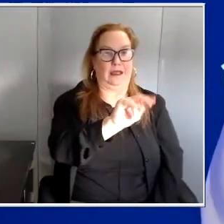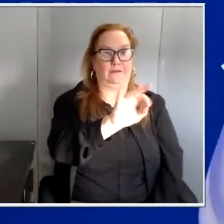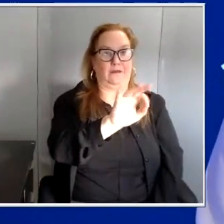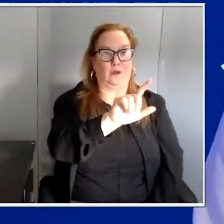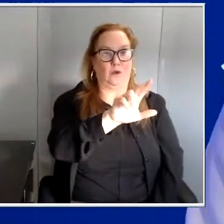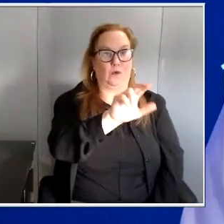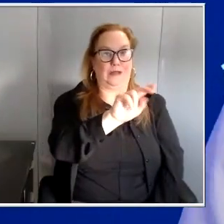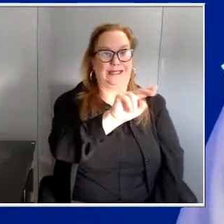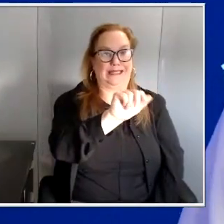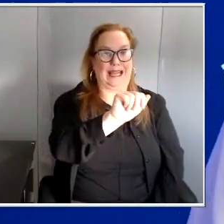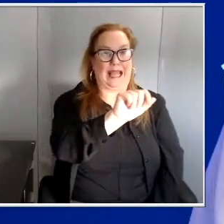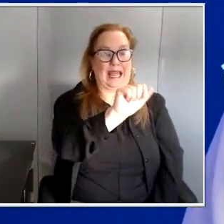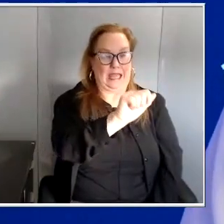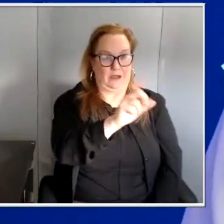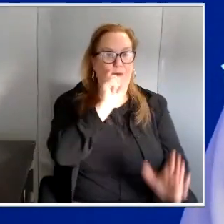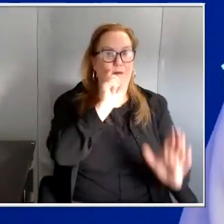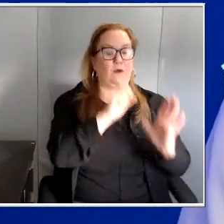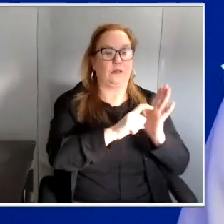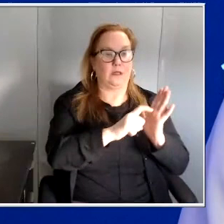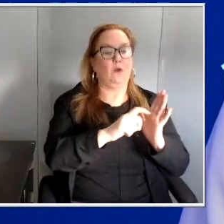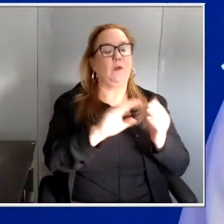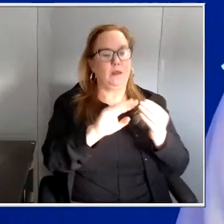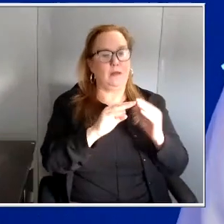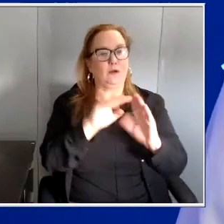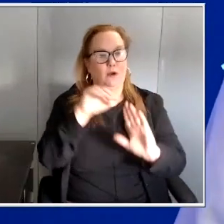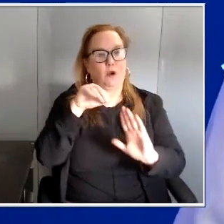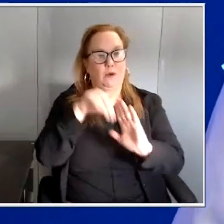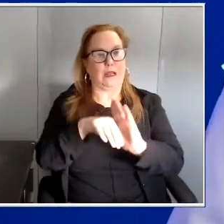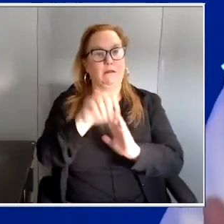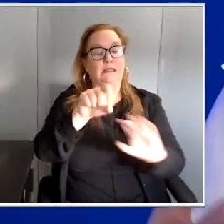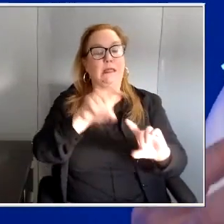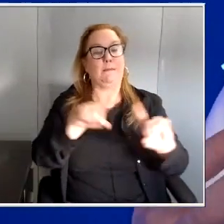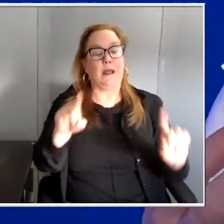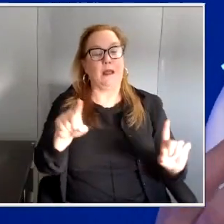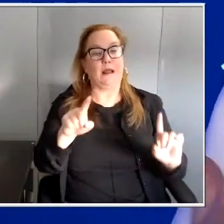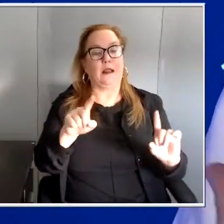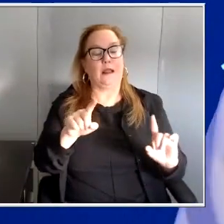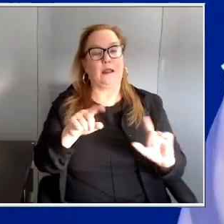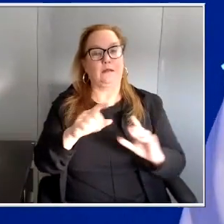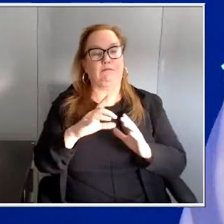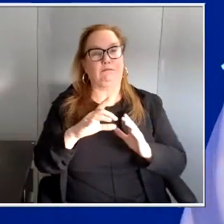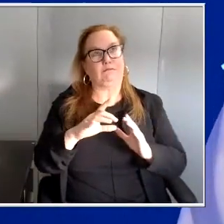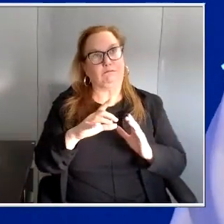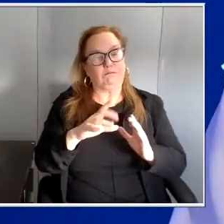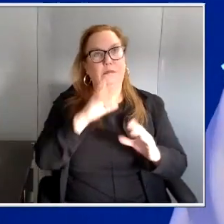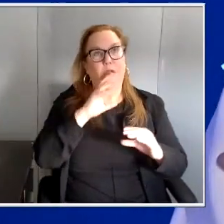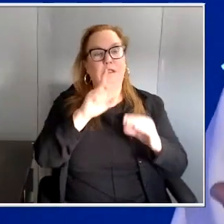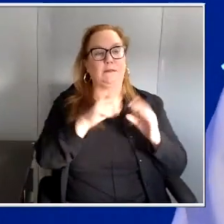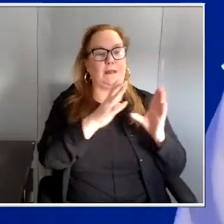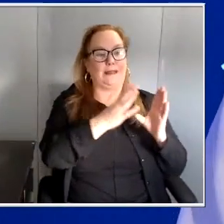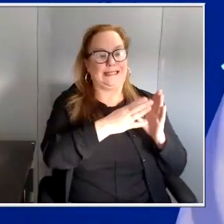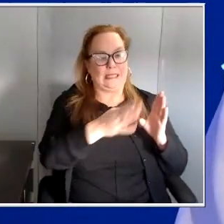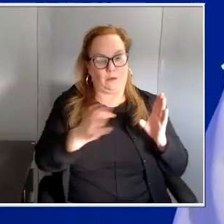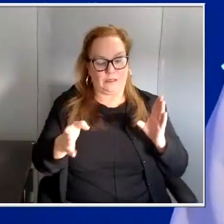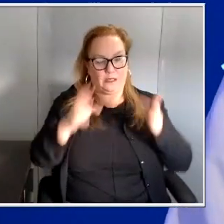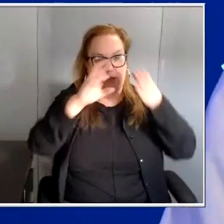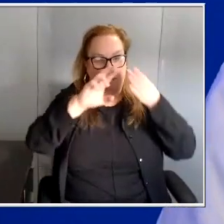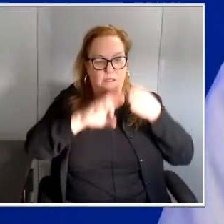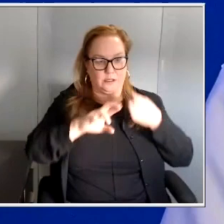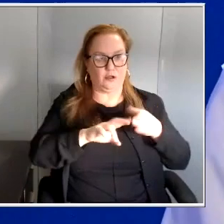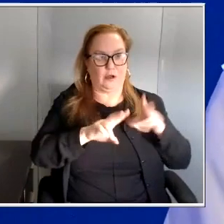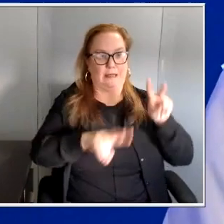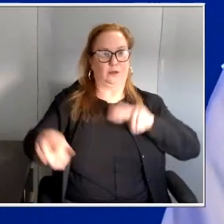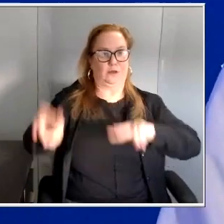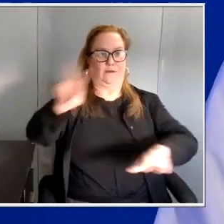number of cases are going down. But I think this also lends to the amount of sequencing done and the amount of surveillance done,